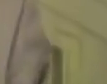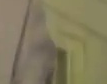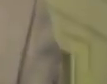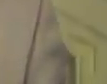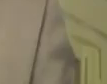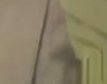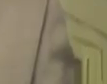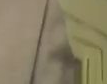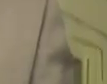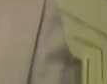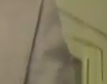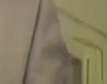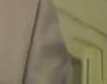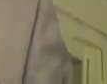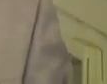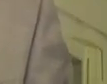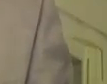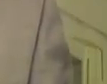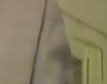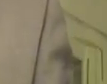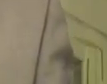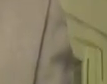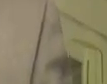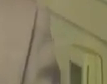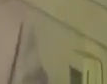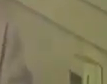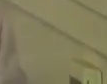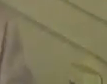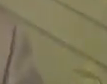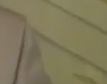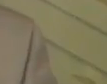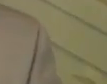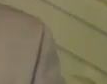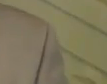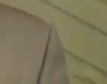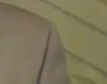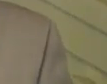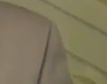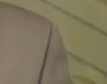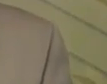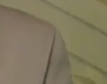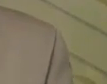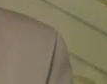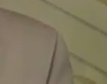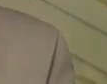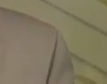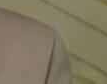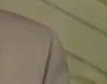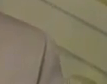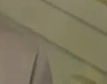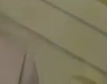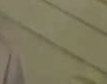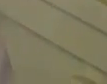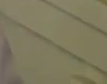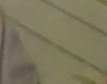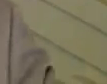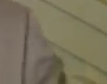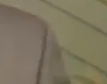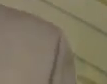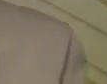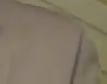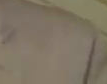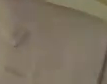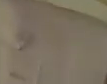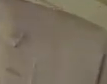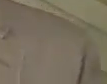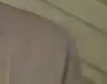we receive can also be the blessings that we may give out. All of this in Christ's holy name, amen. Please